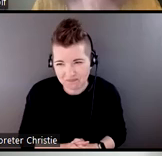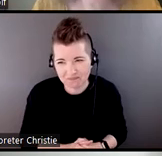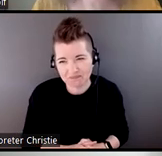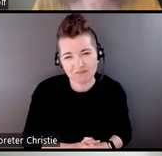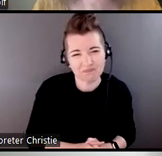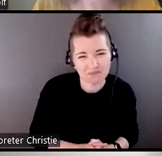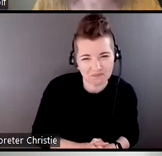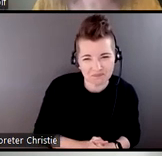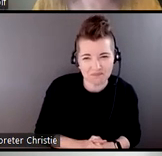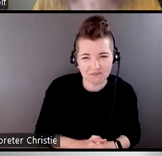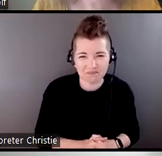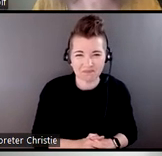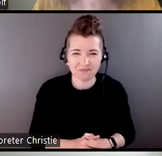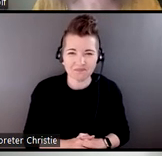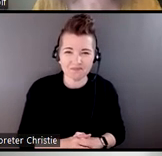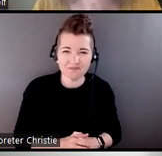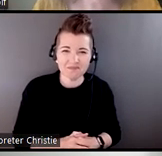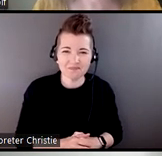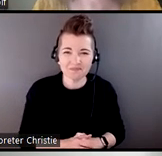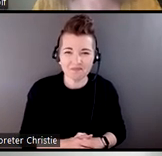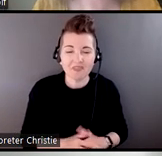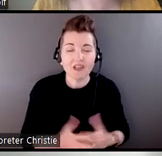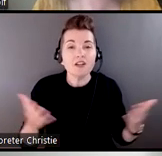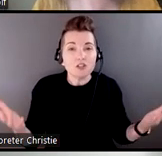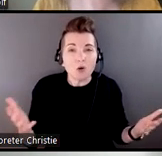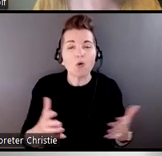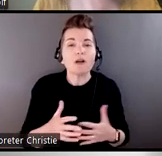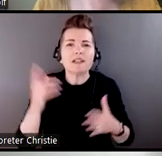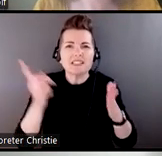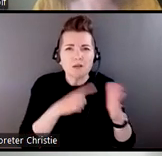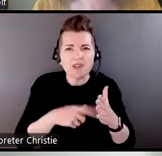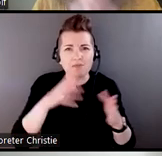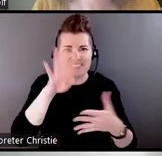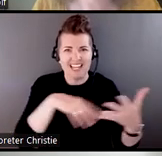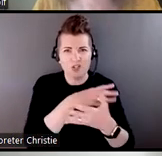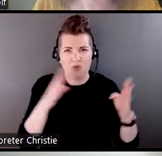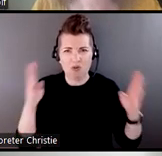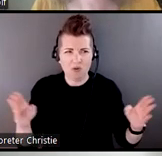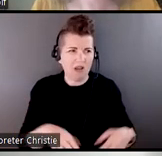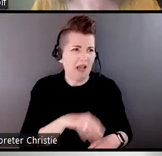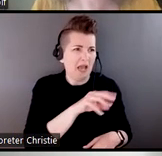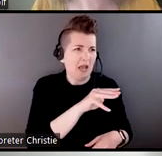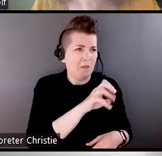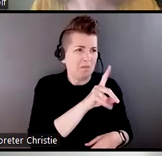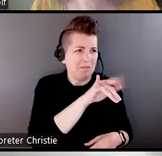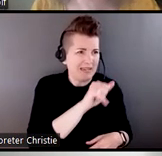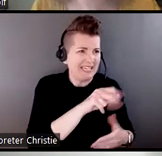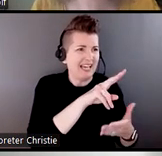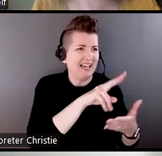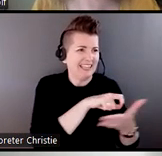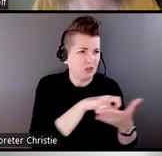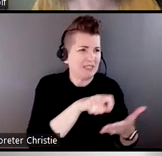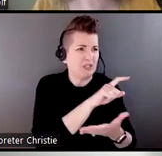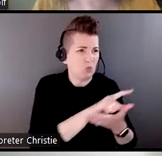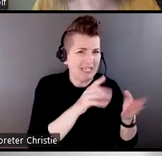doing the same thing? I've got Family Literacy Day, International Literacy Day, Media Literacy Week. How can we make sure